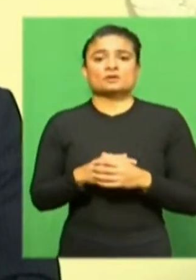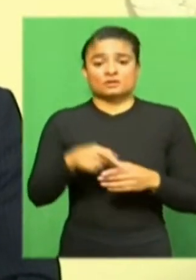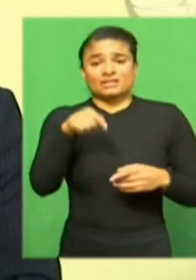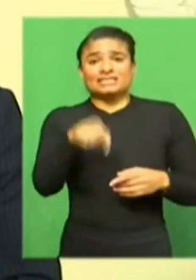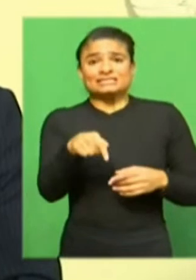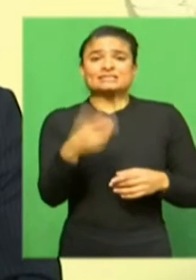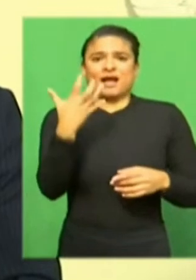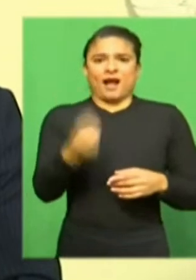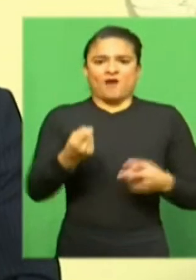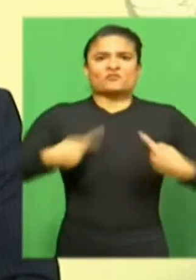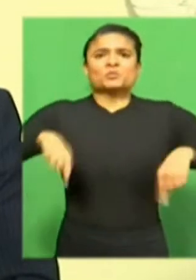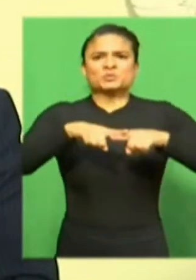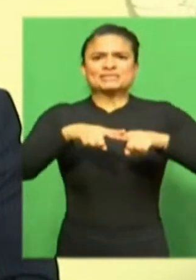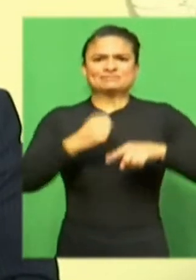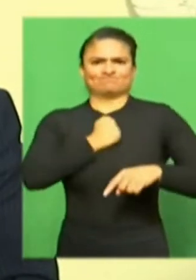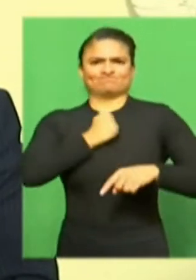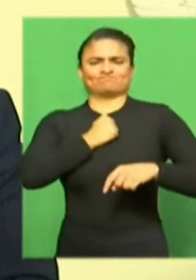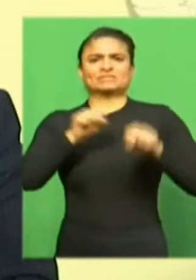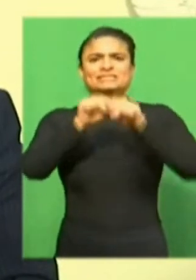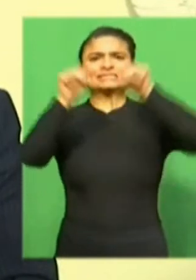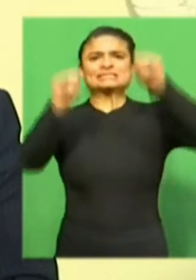our democracy.